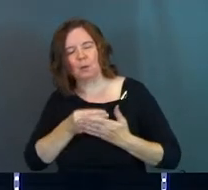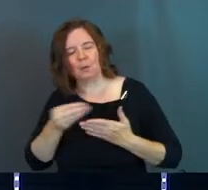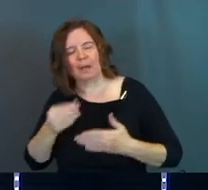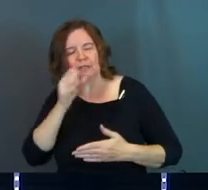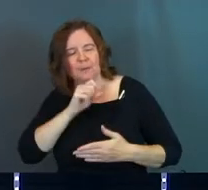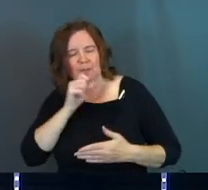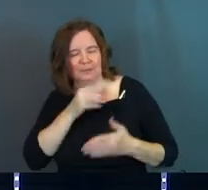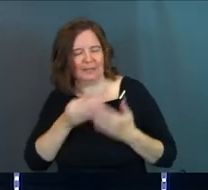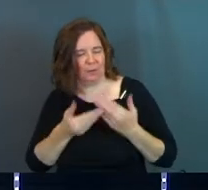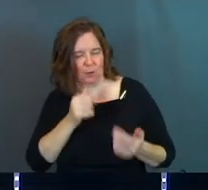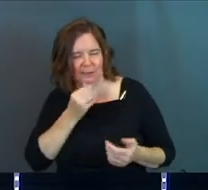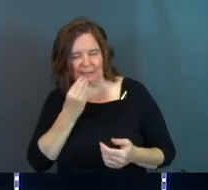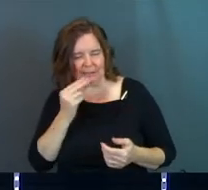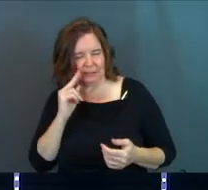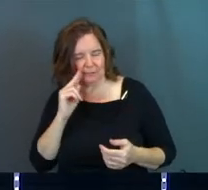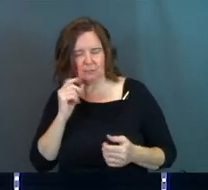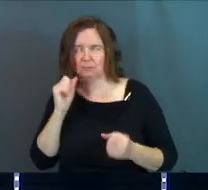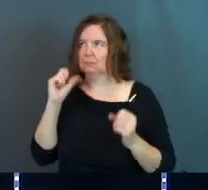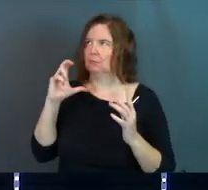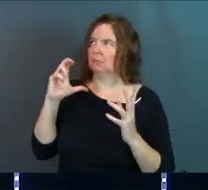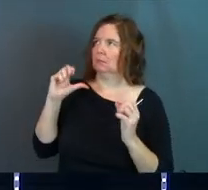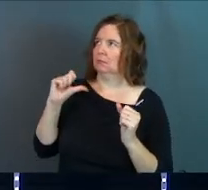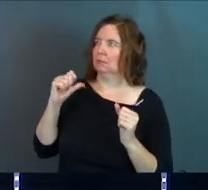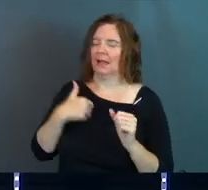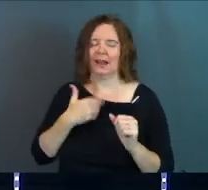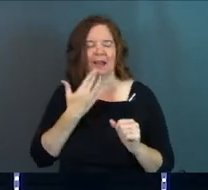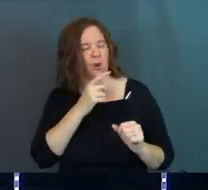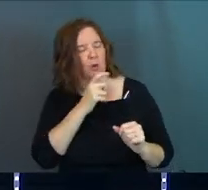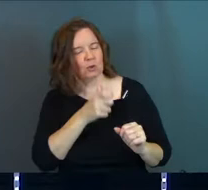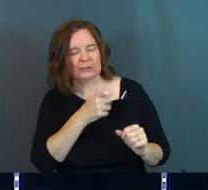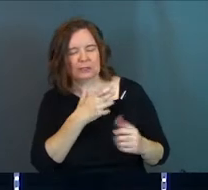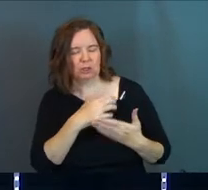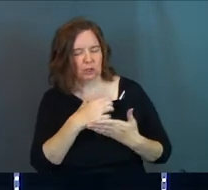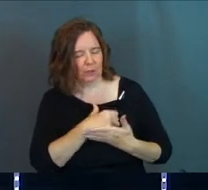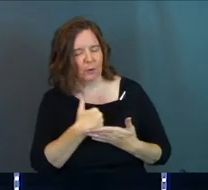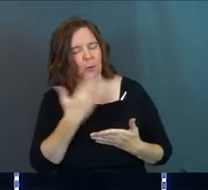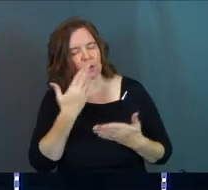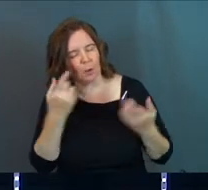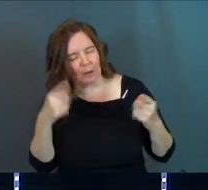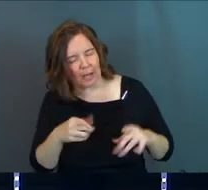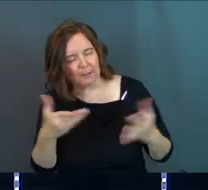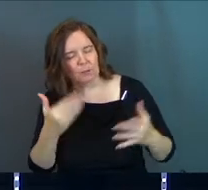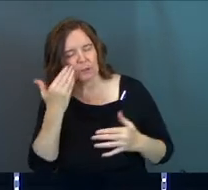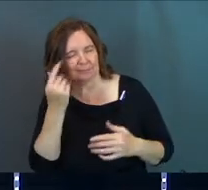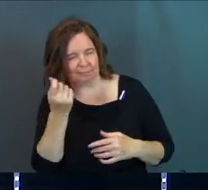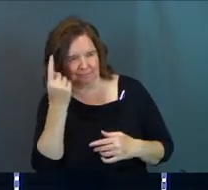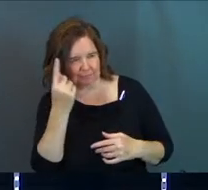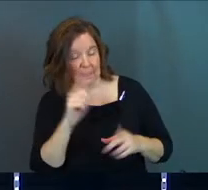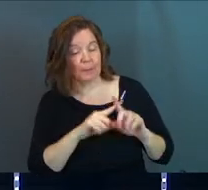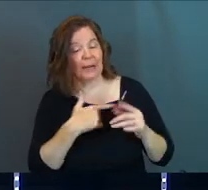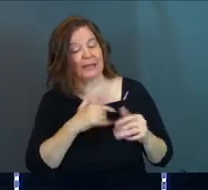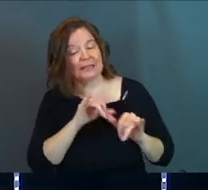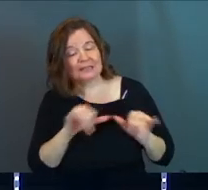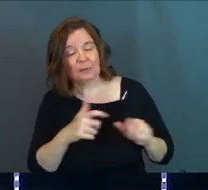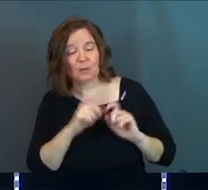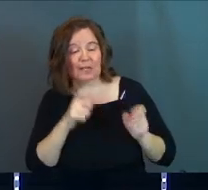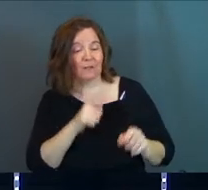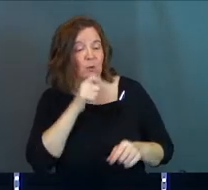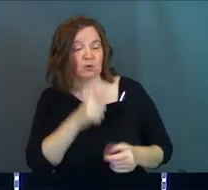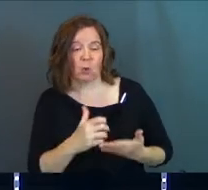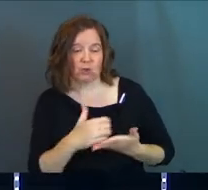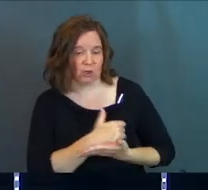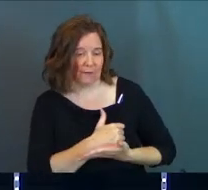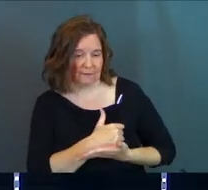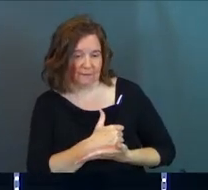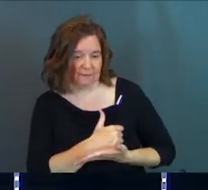buy you some ice cream. And they look with shock, and it's like, I know you don't deserve it. And we know what happened here, right? But we're going to give you what you don't